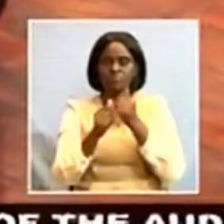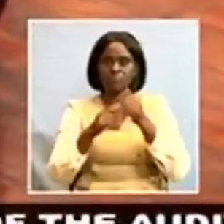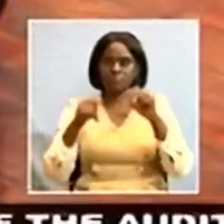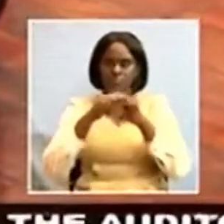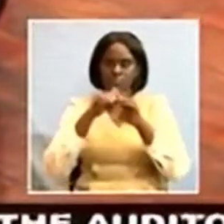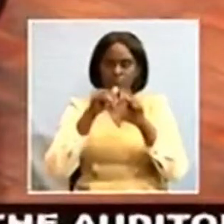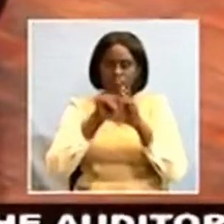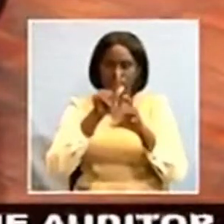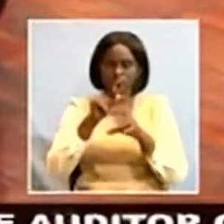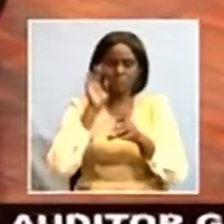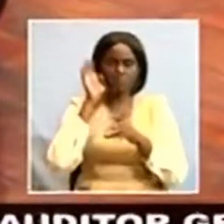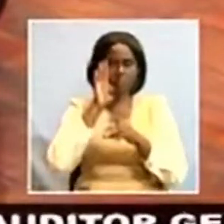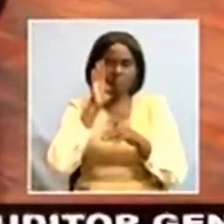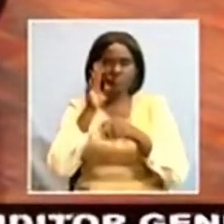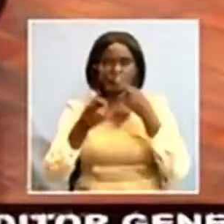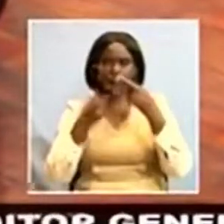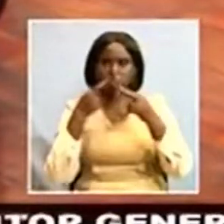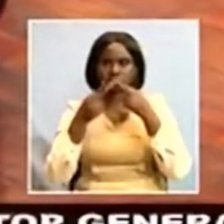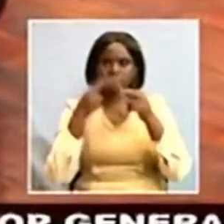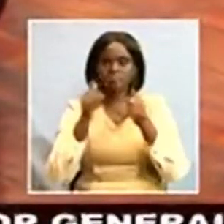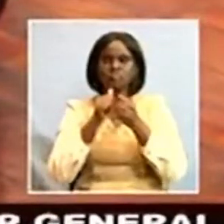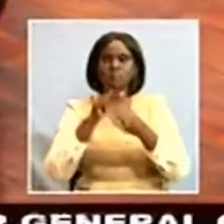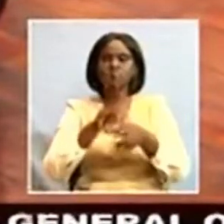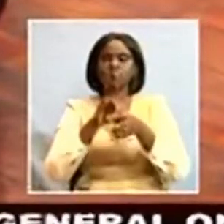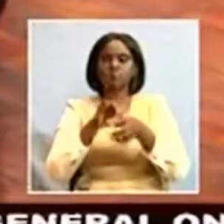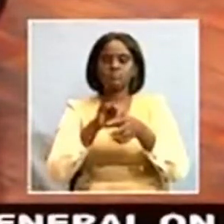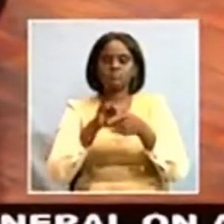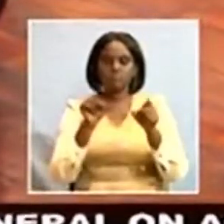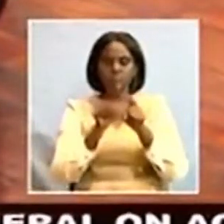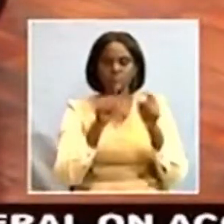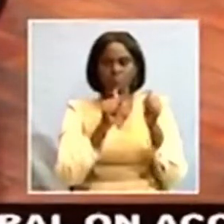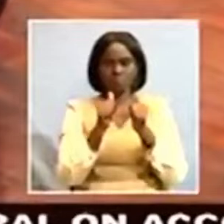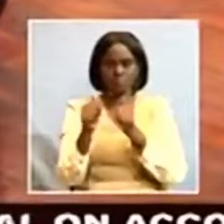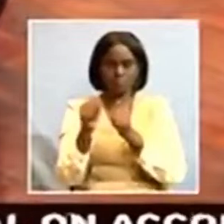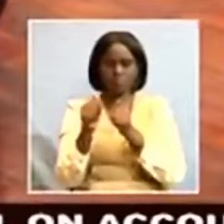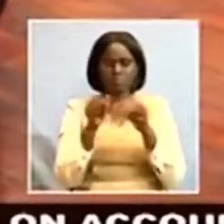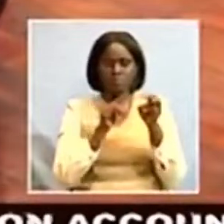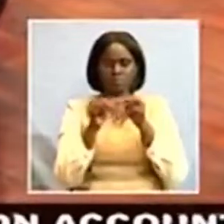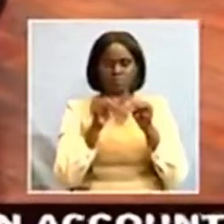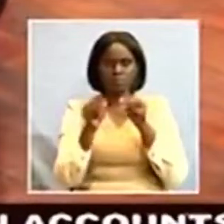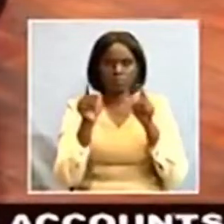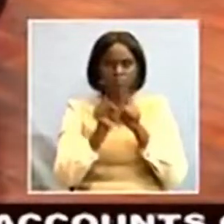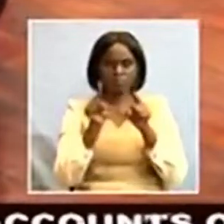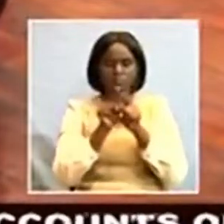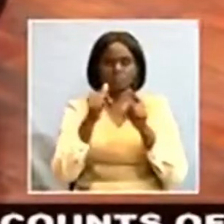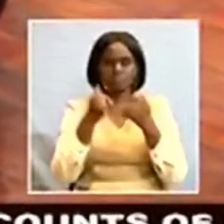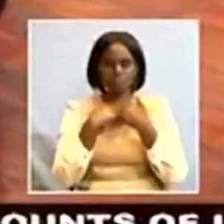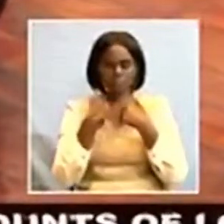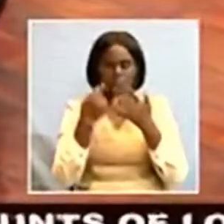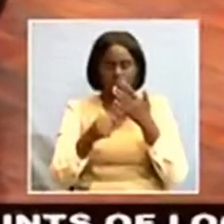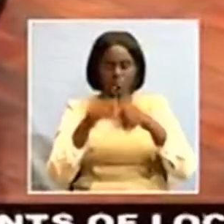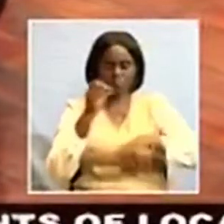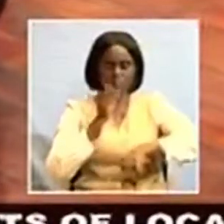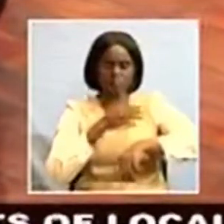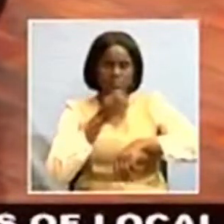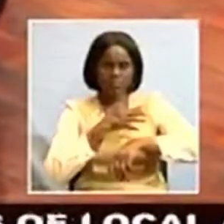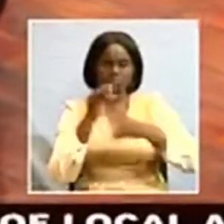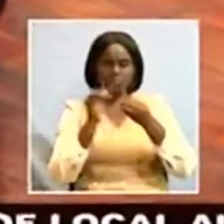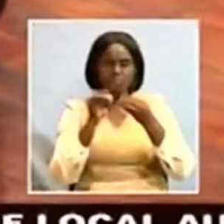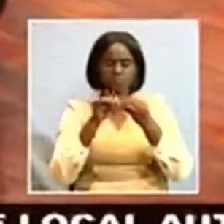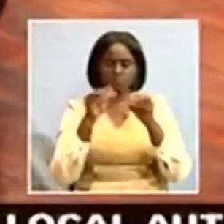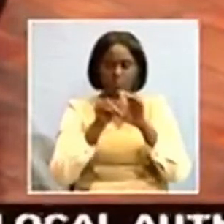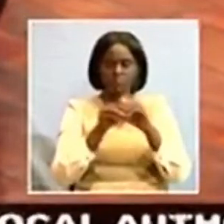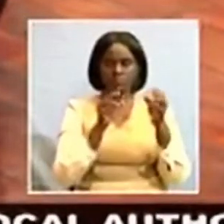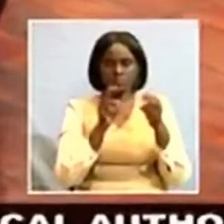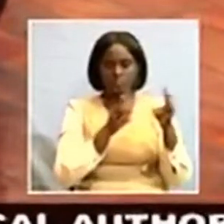bar, restaurant, and butchery. Action taken, management undertook the investment in a